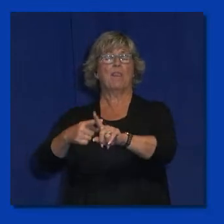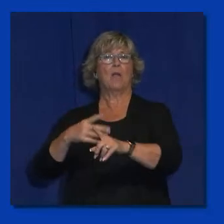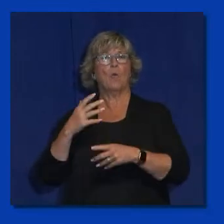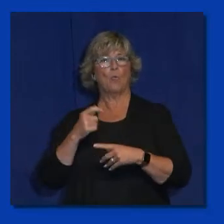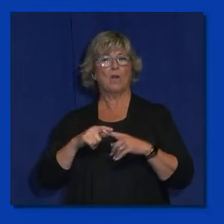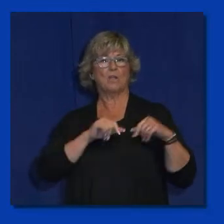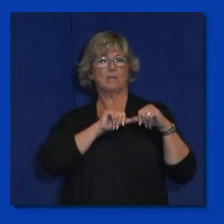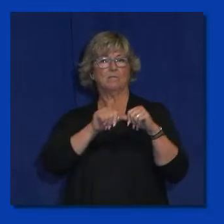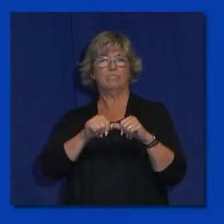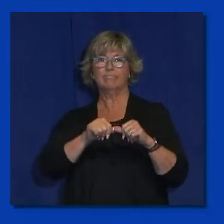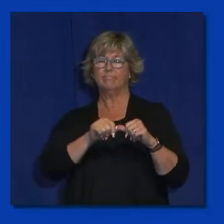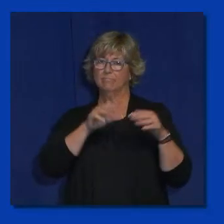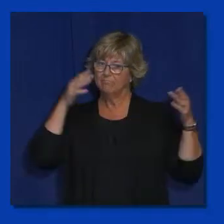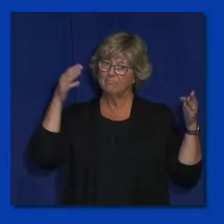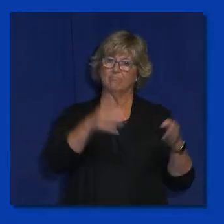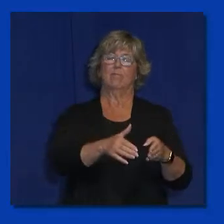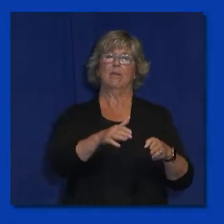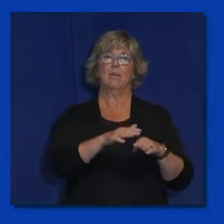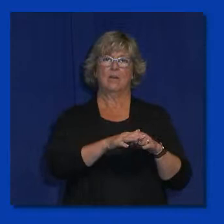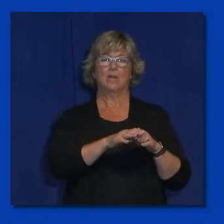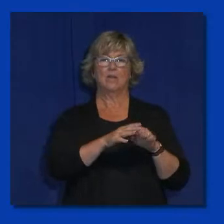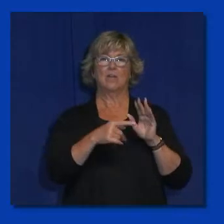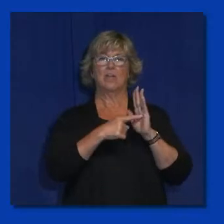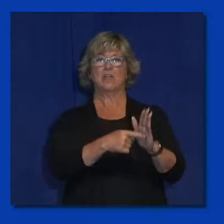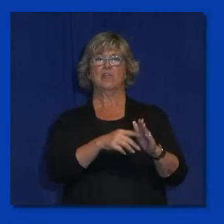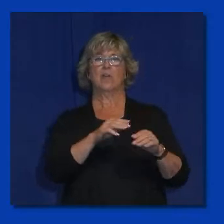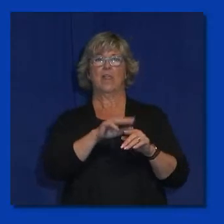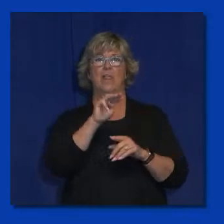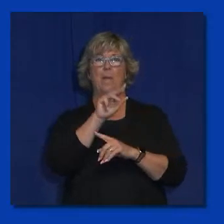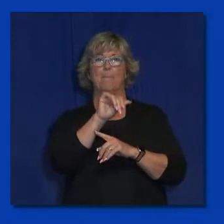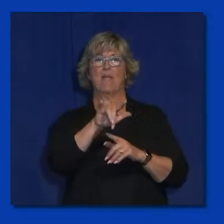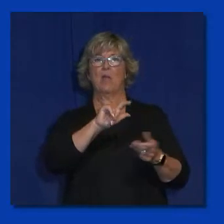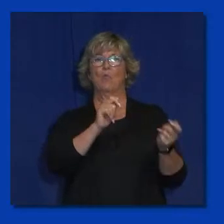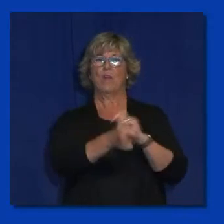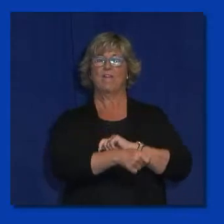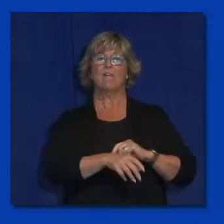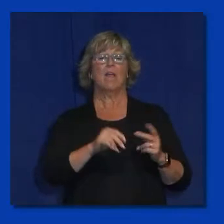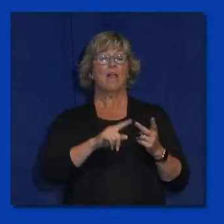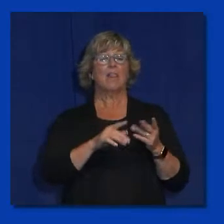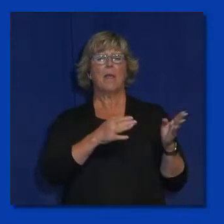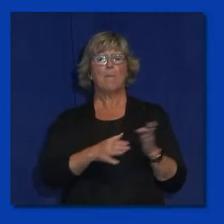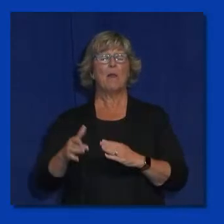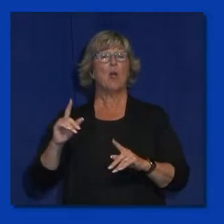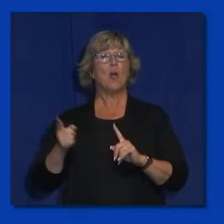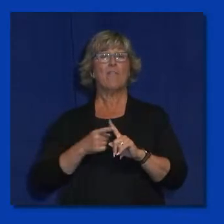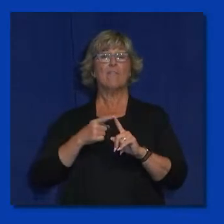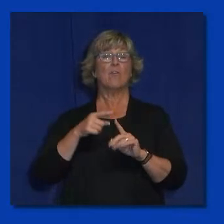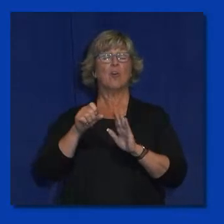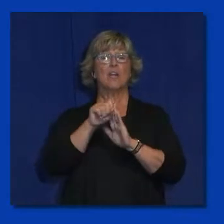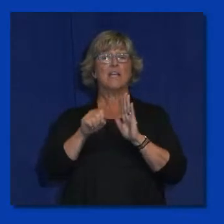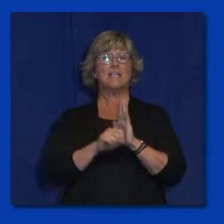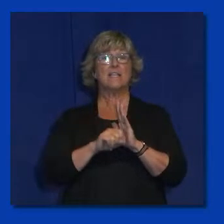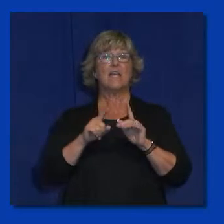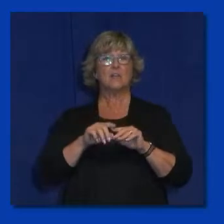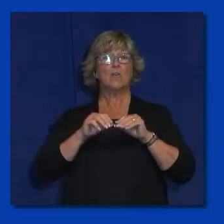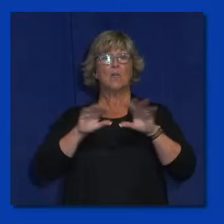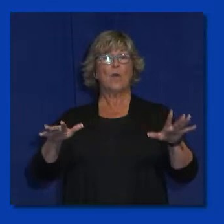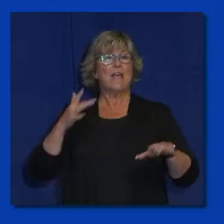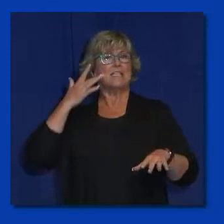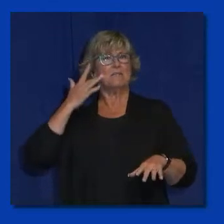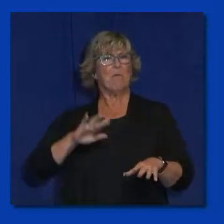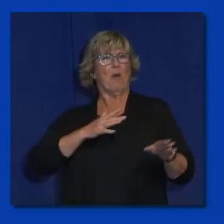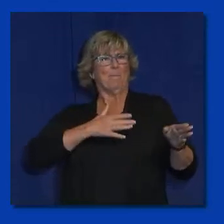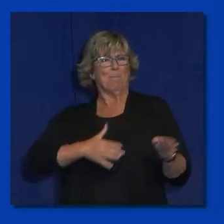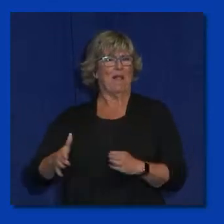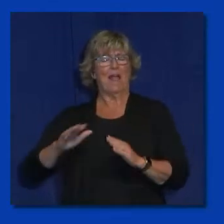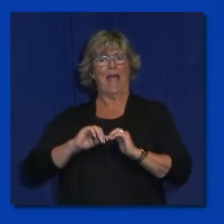want to maintain that vigilance, and that's reflected in this May revise. And it's also reflected in the plan. We were the first state in America to put out a smarter plan, an actual